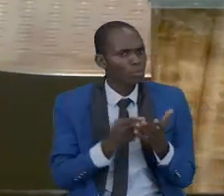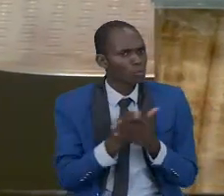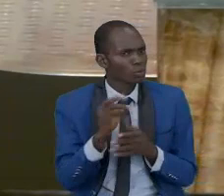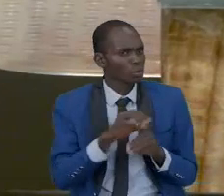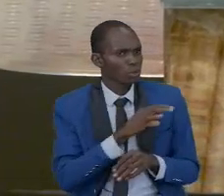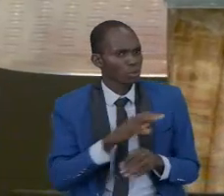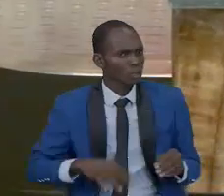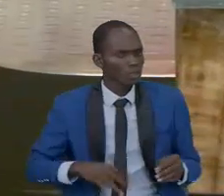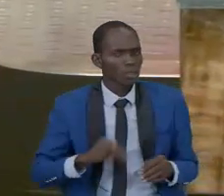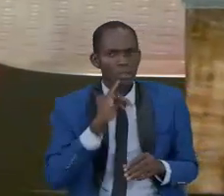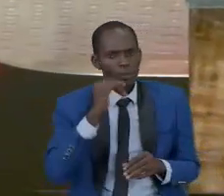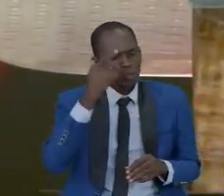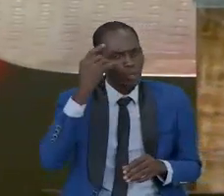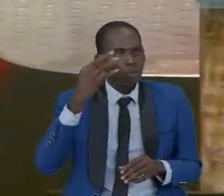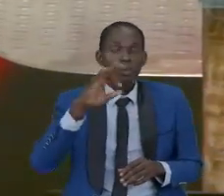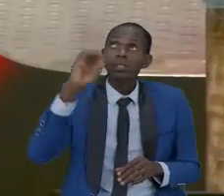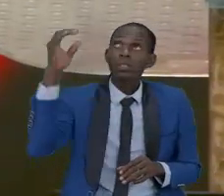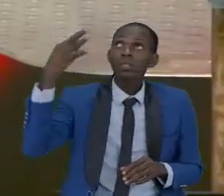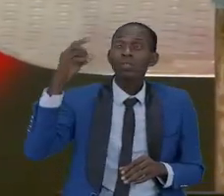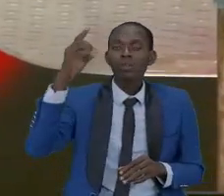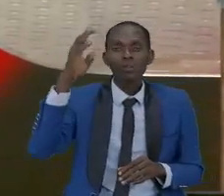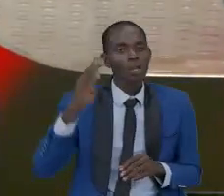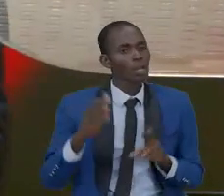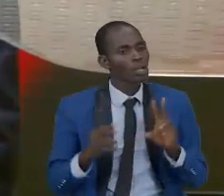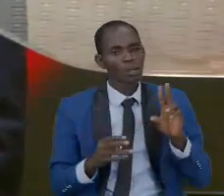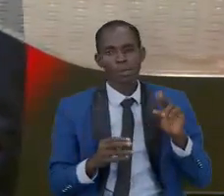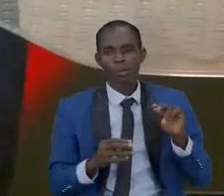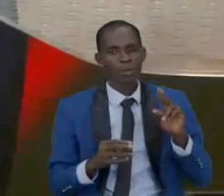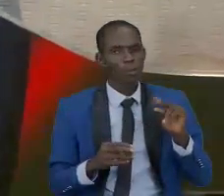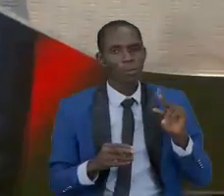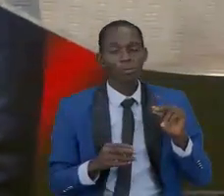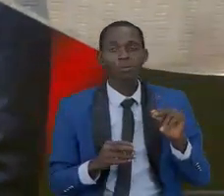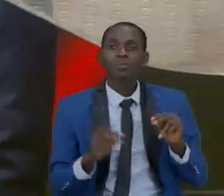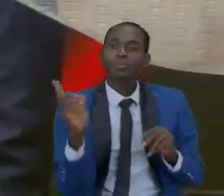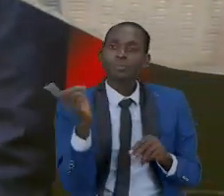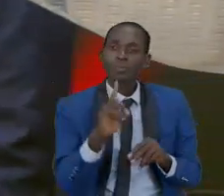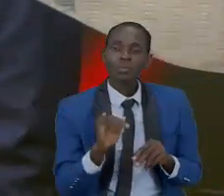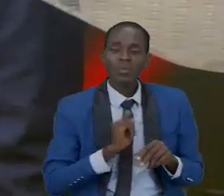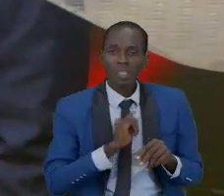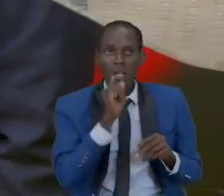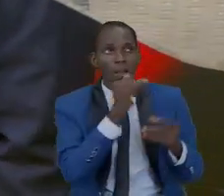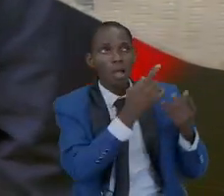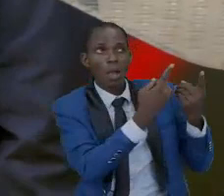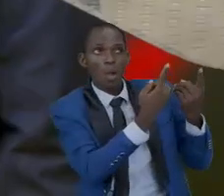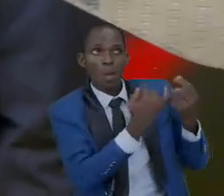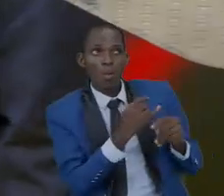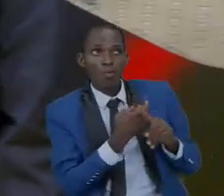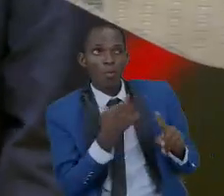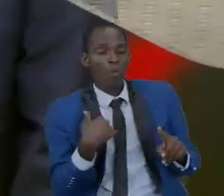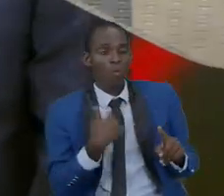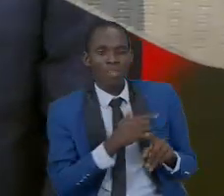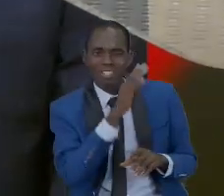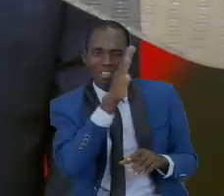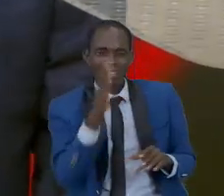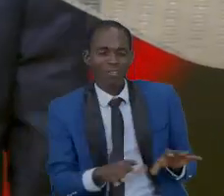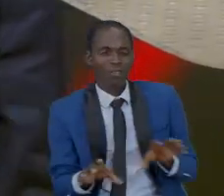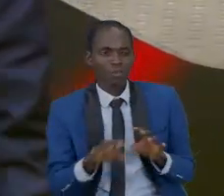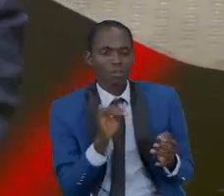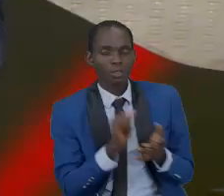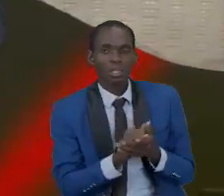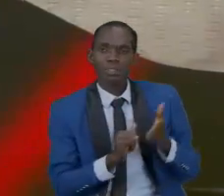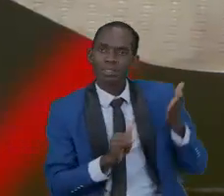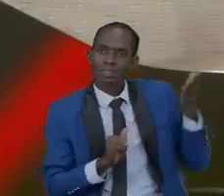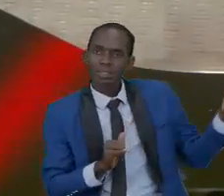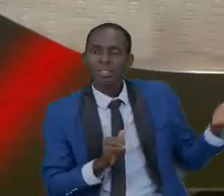because of the grace of God because where I'm coming from we never did that there